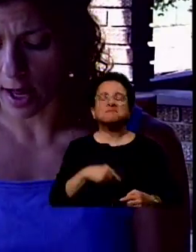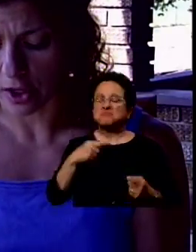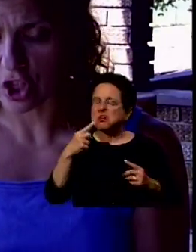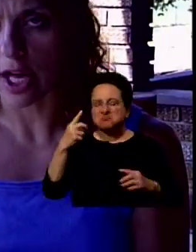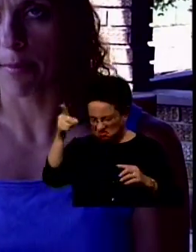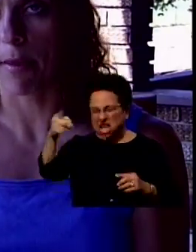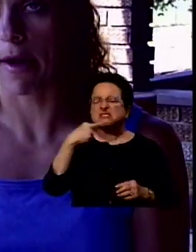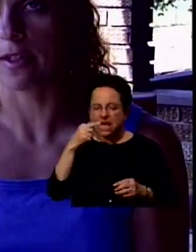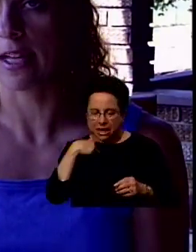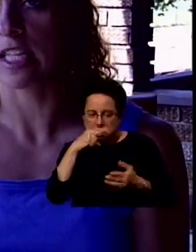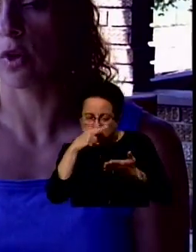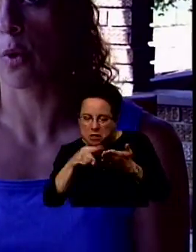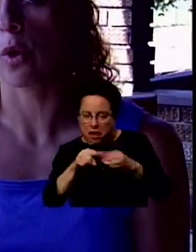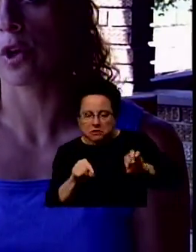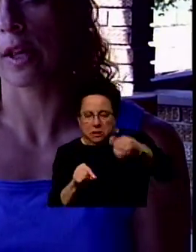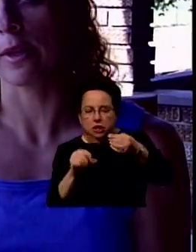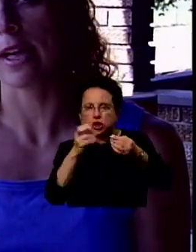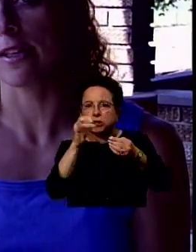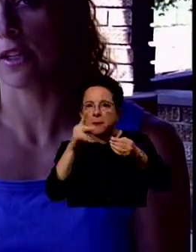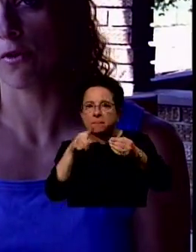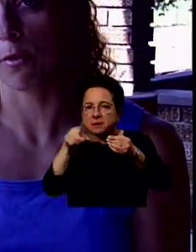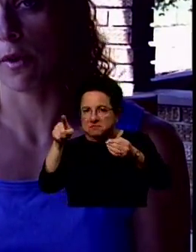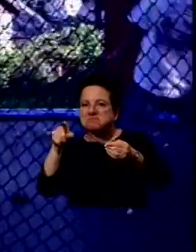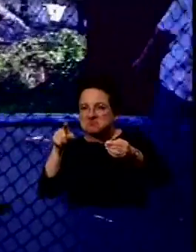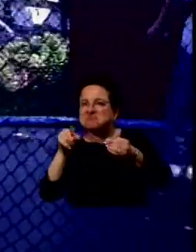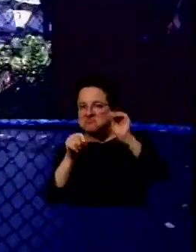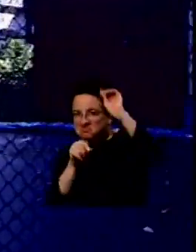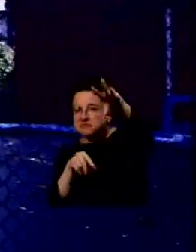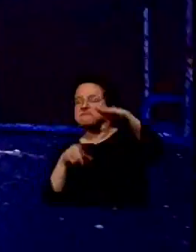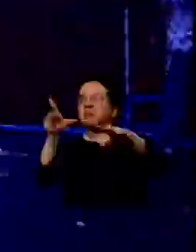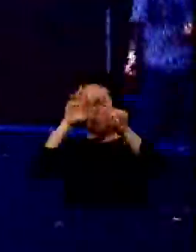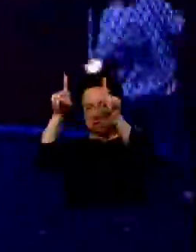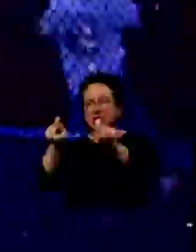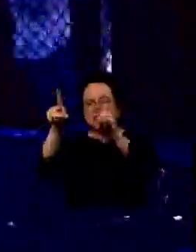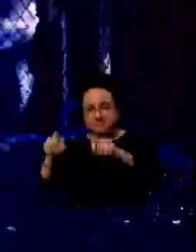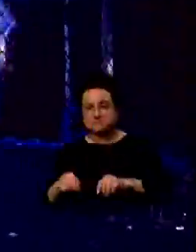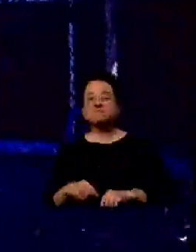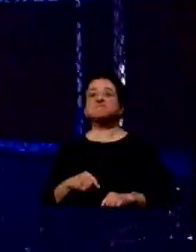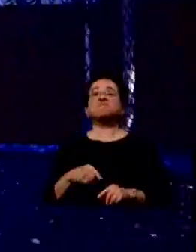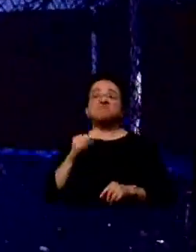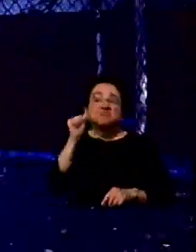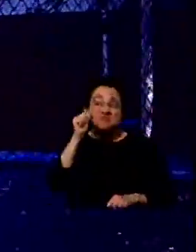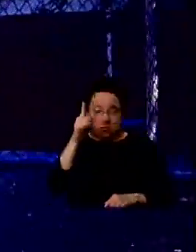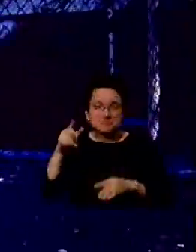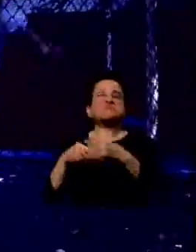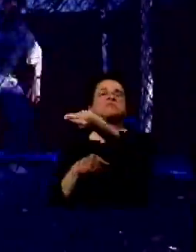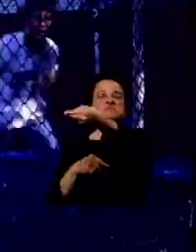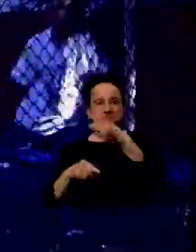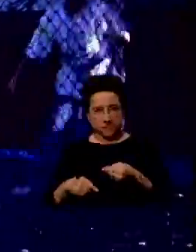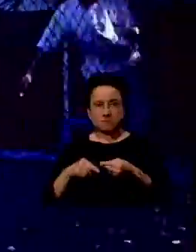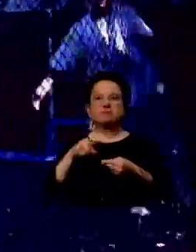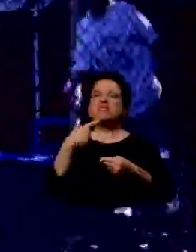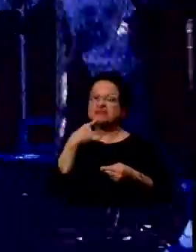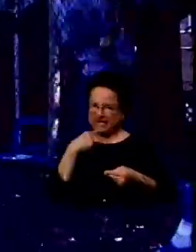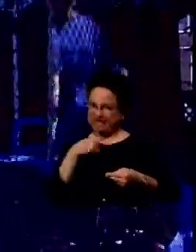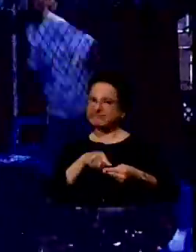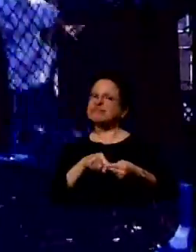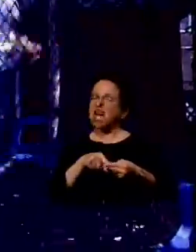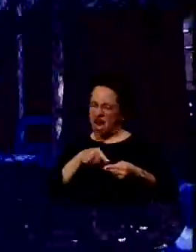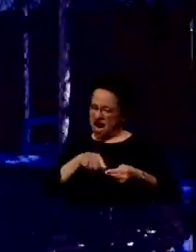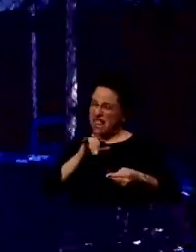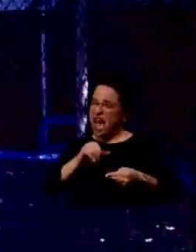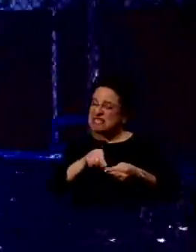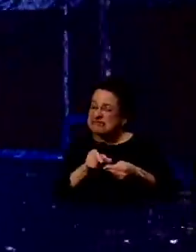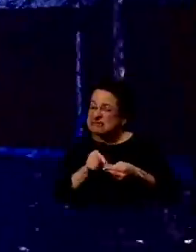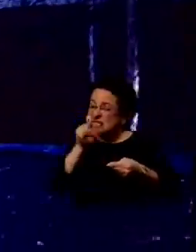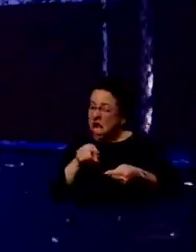send a chip about the size of a quarter and they would test it for me. A couple of days later, the health department told Jennifer the chip tested